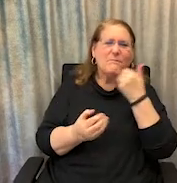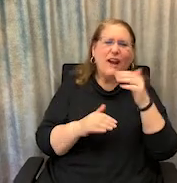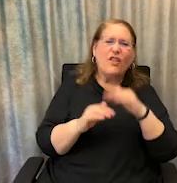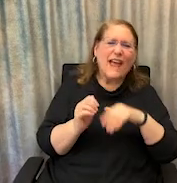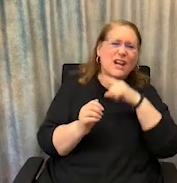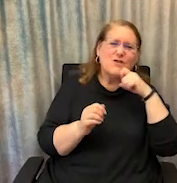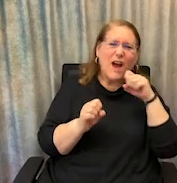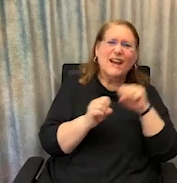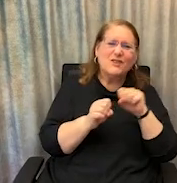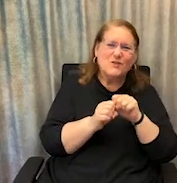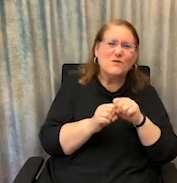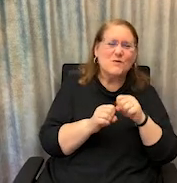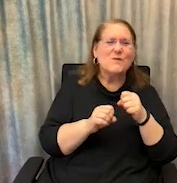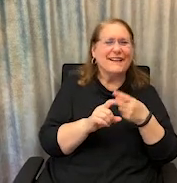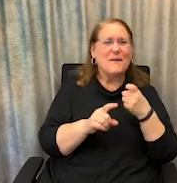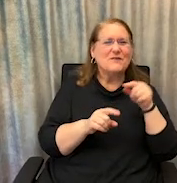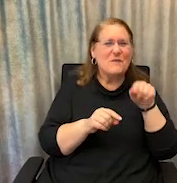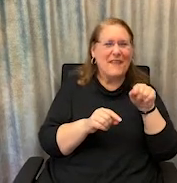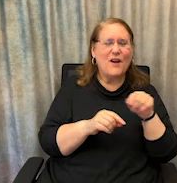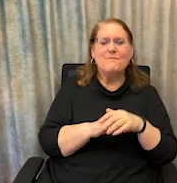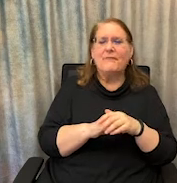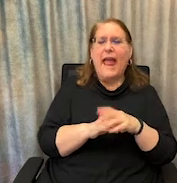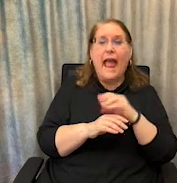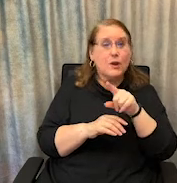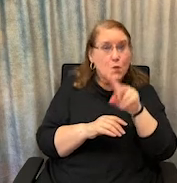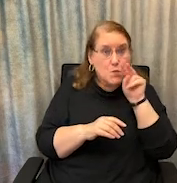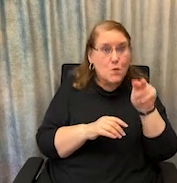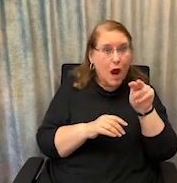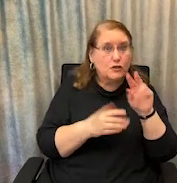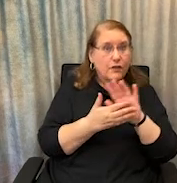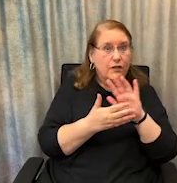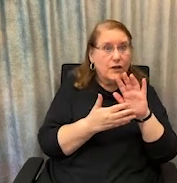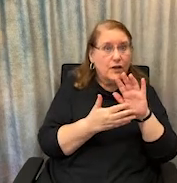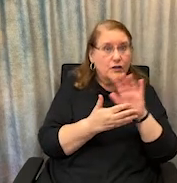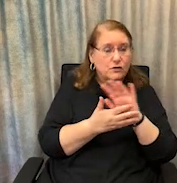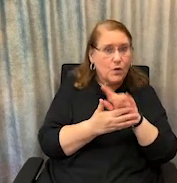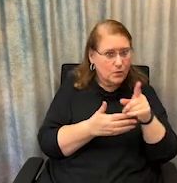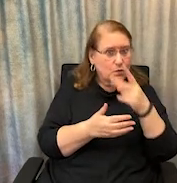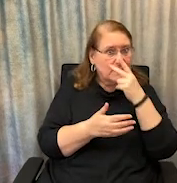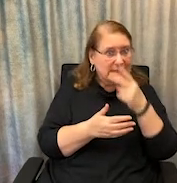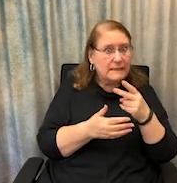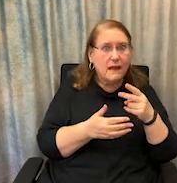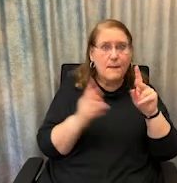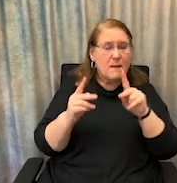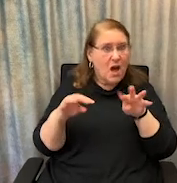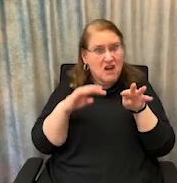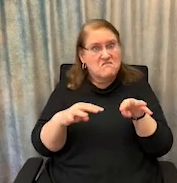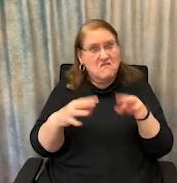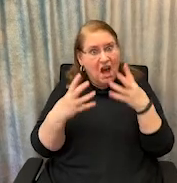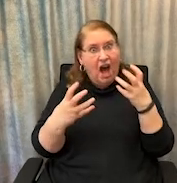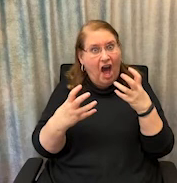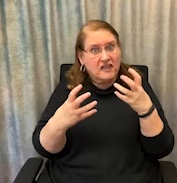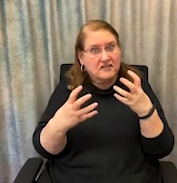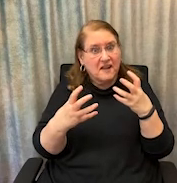comes from. And if you watch the film, you see how everybody is hostile against him when he tells that. But